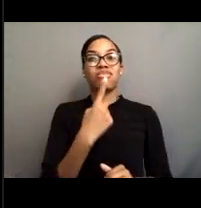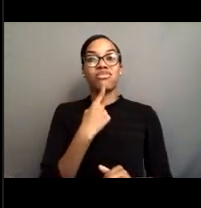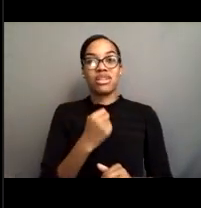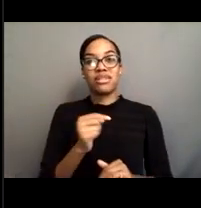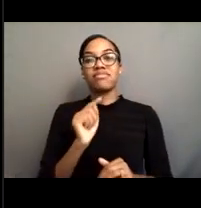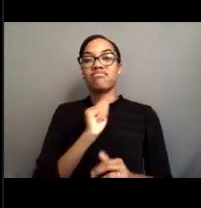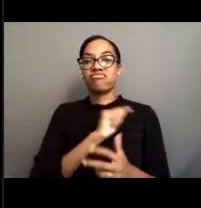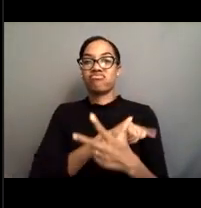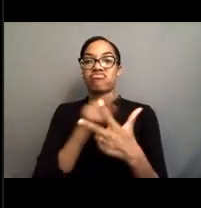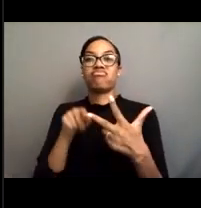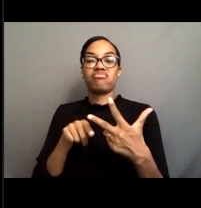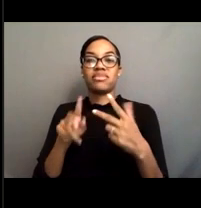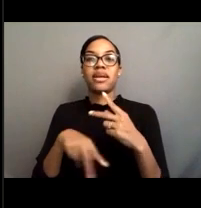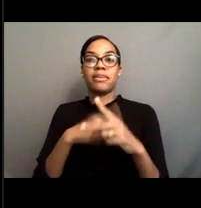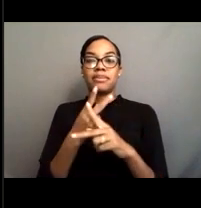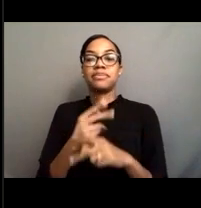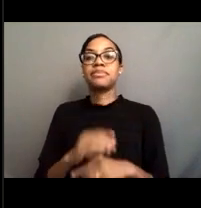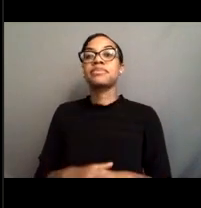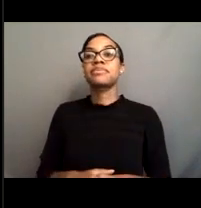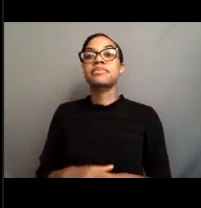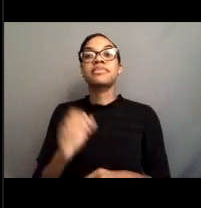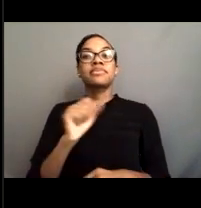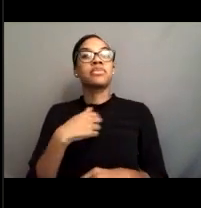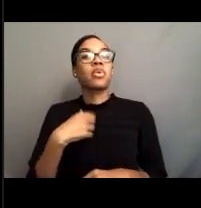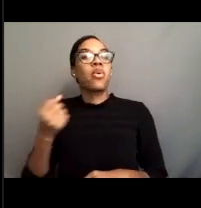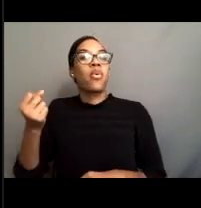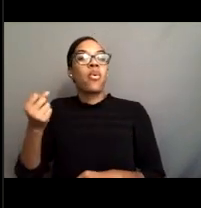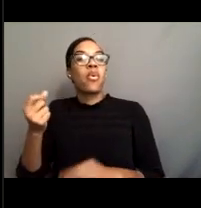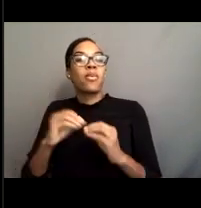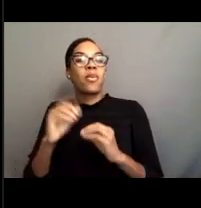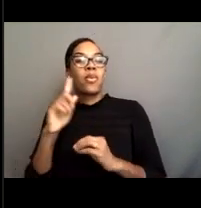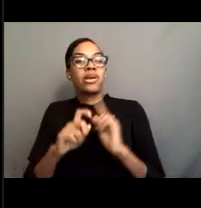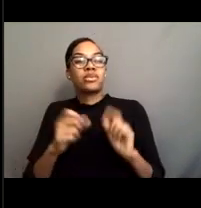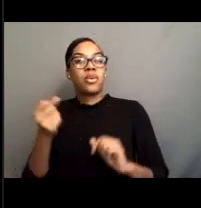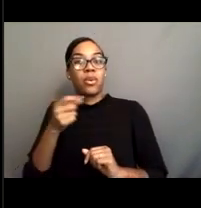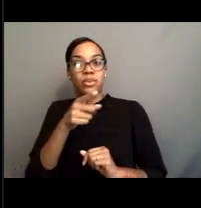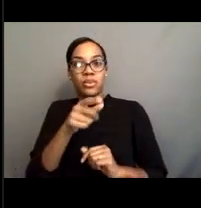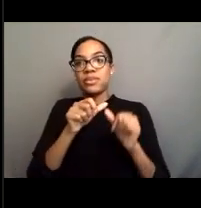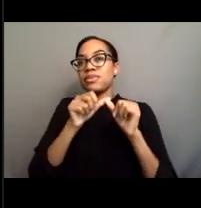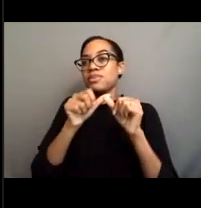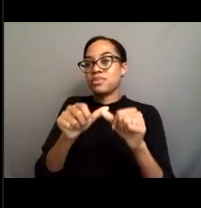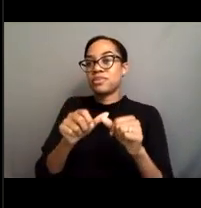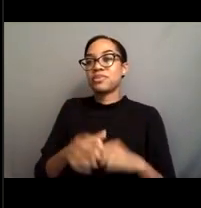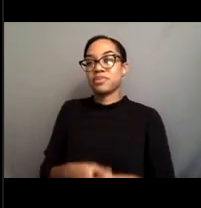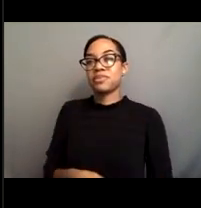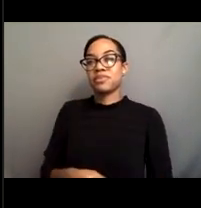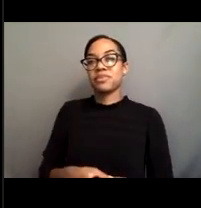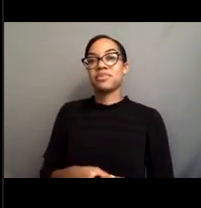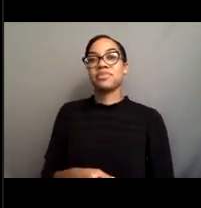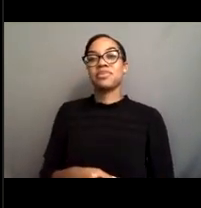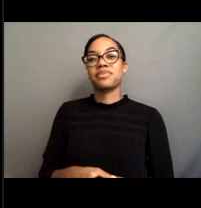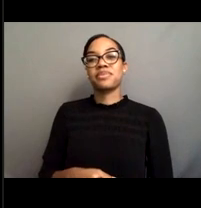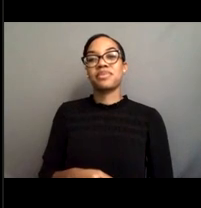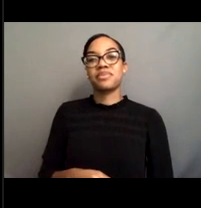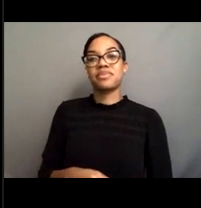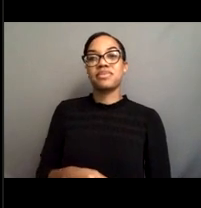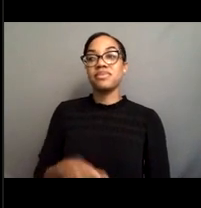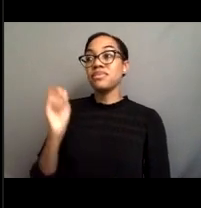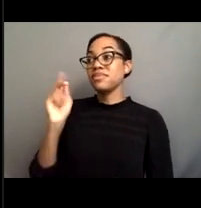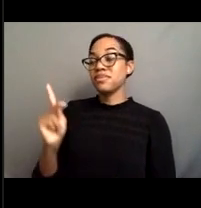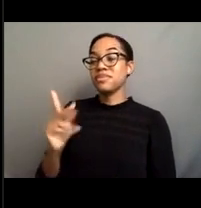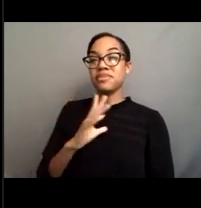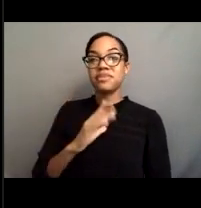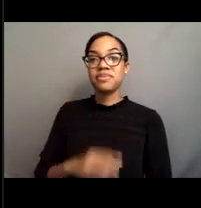Okay, I know you have some more stuff to cover, so I'm going to hold the rest of those questions for a few minutes till we get to the next break.